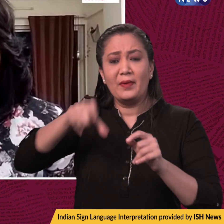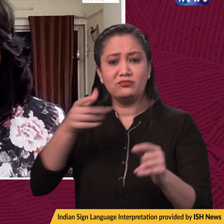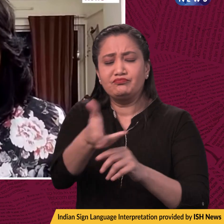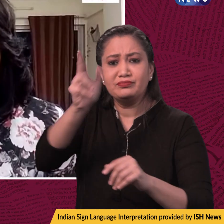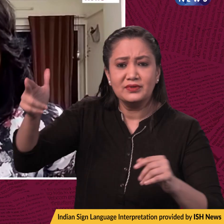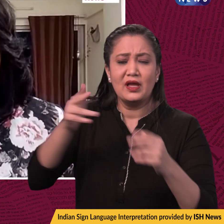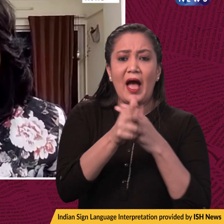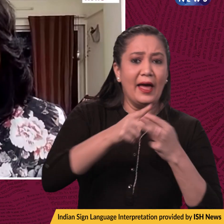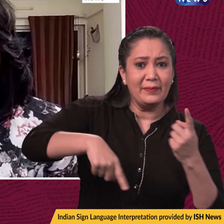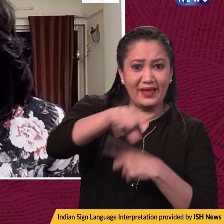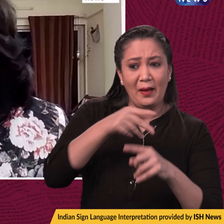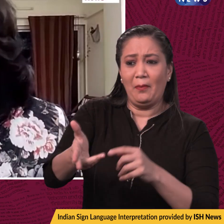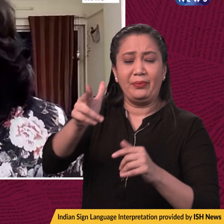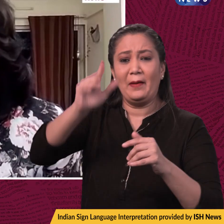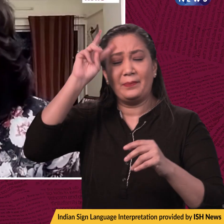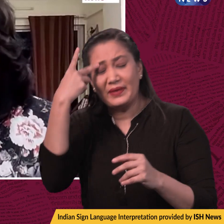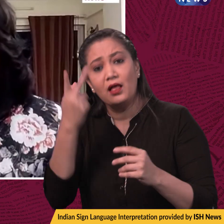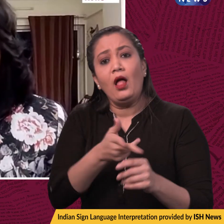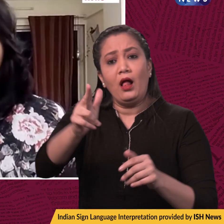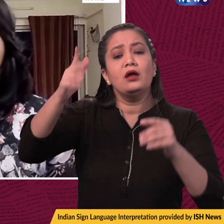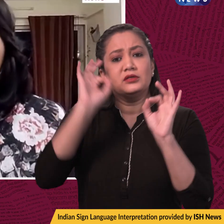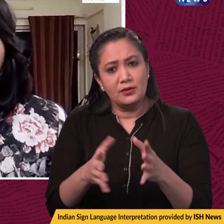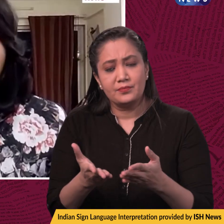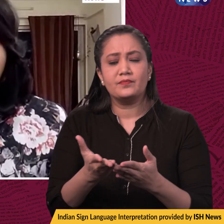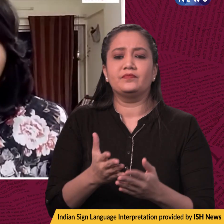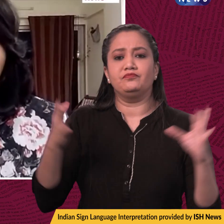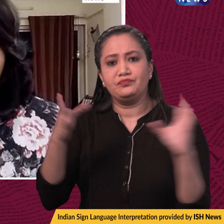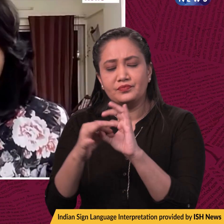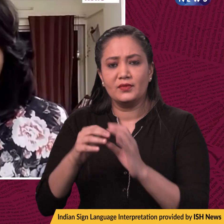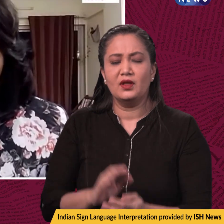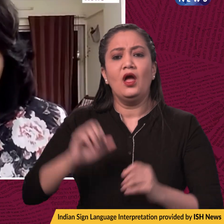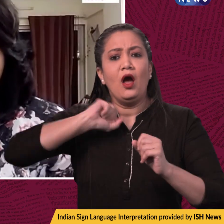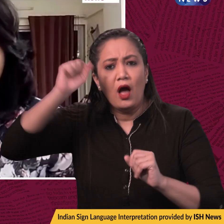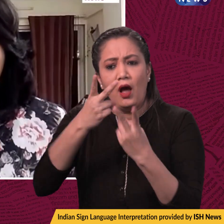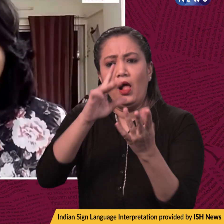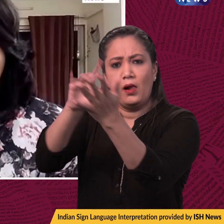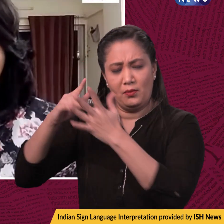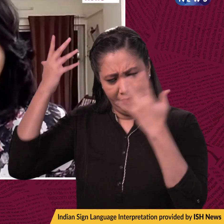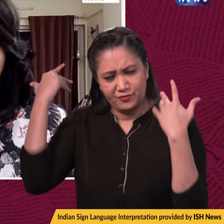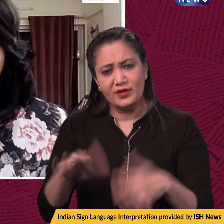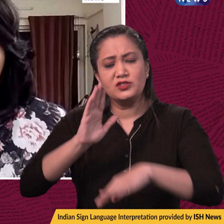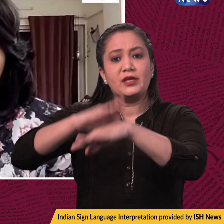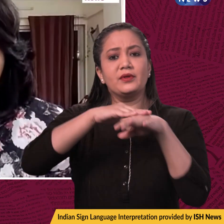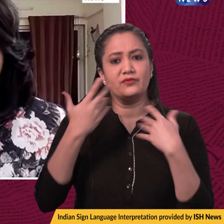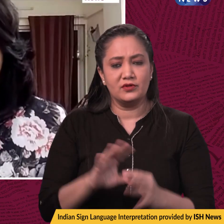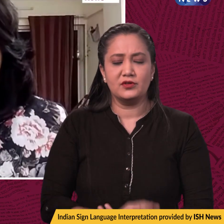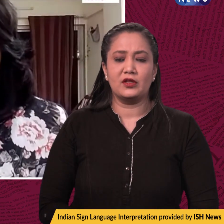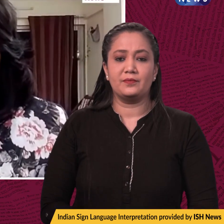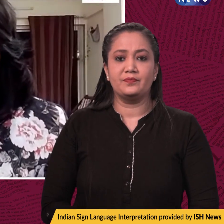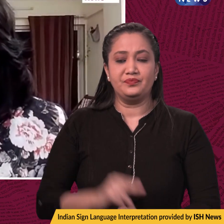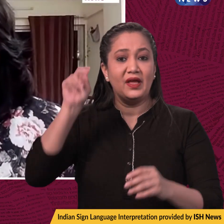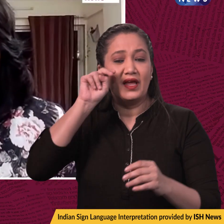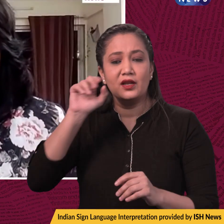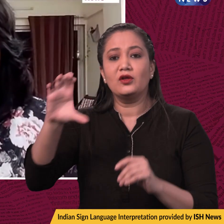an insurgent operation just a couple of days ago. There have been several protests as well across the state against this incident.